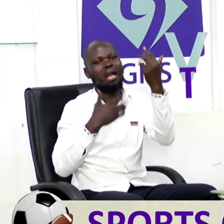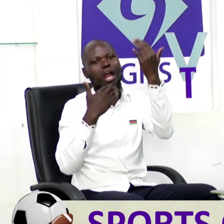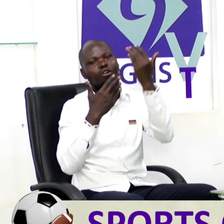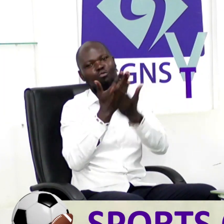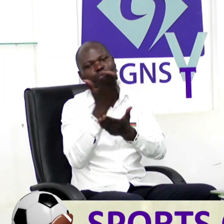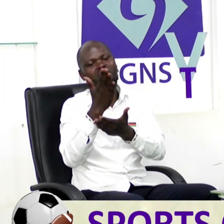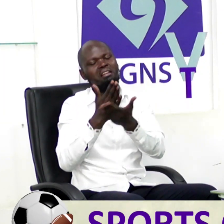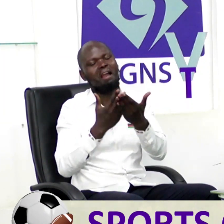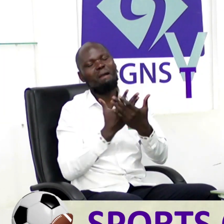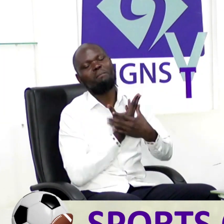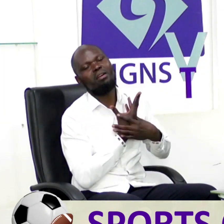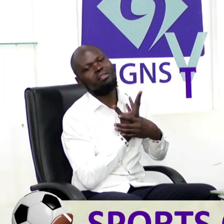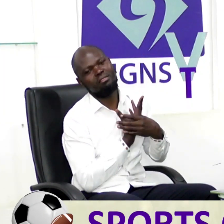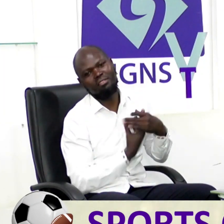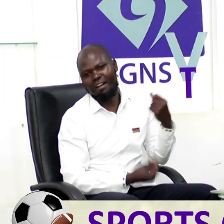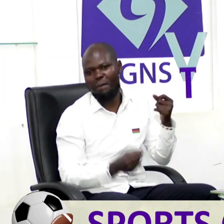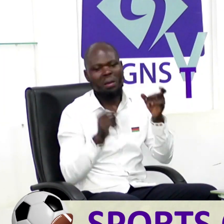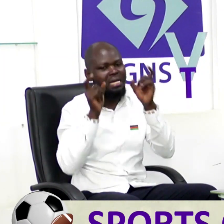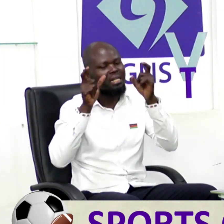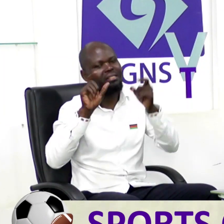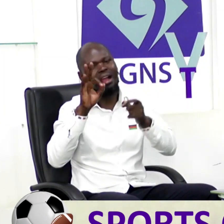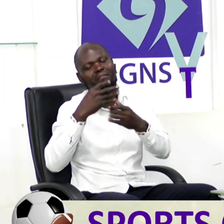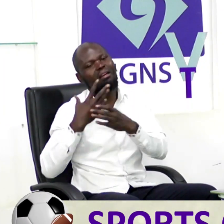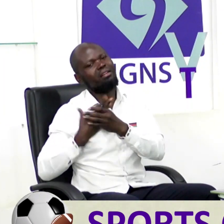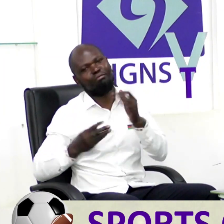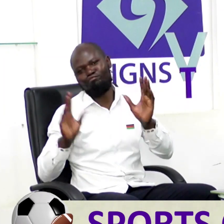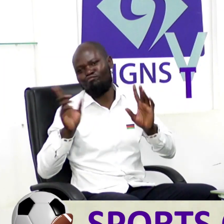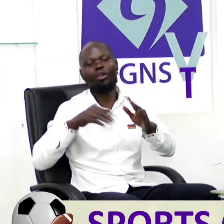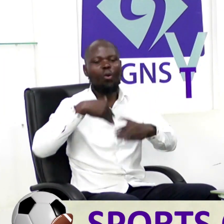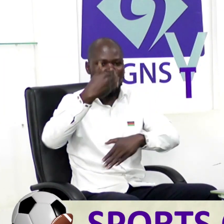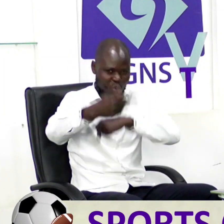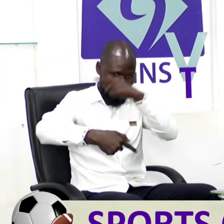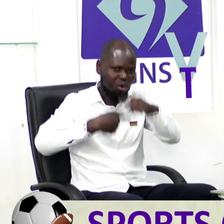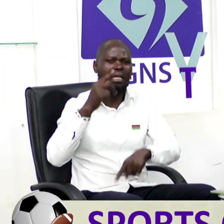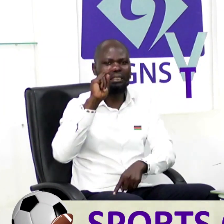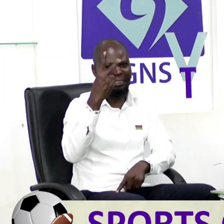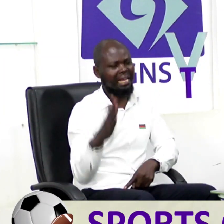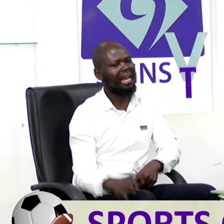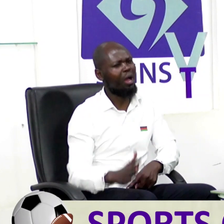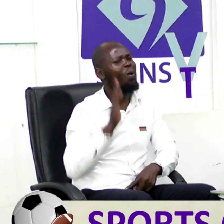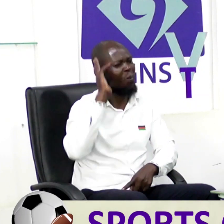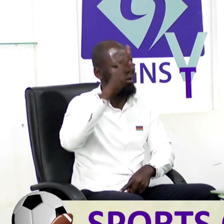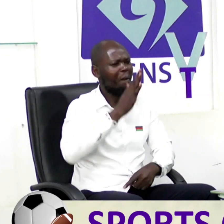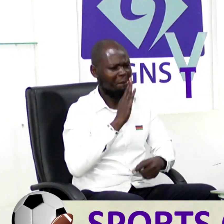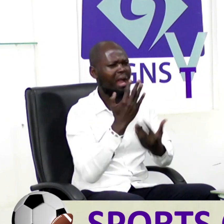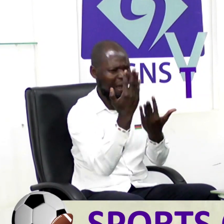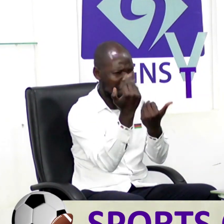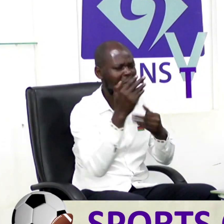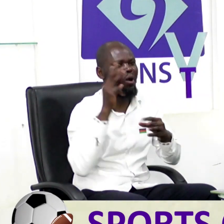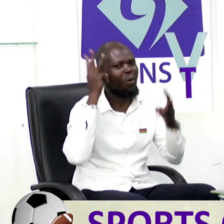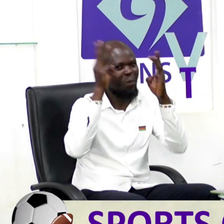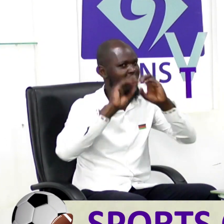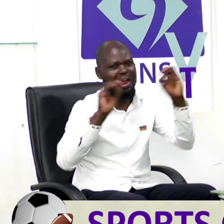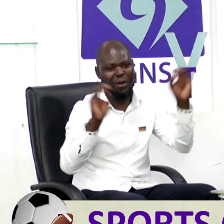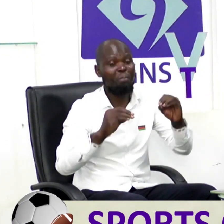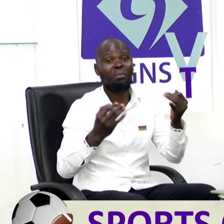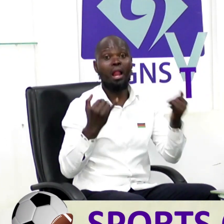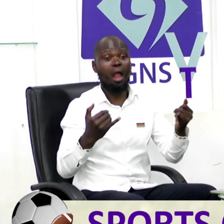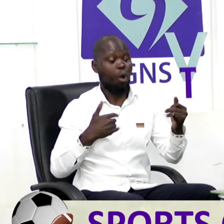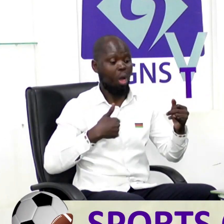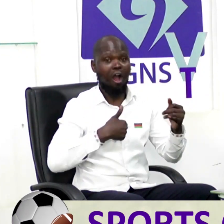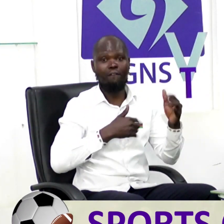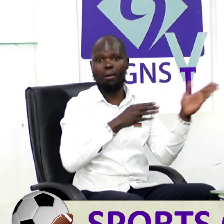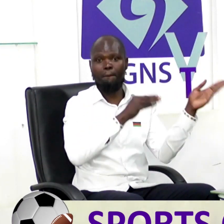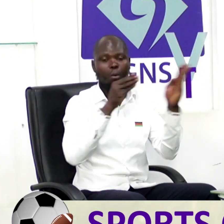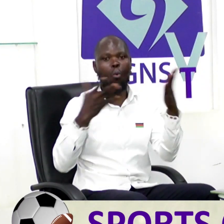a strong team, but I hope for some people who are disappointed with Tusker FC, continue just supporting them, because second leg is